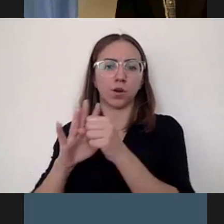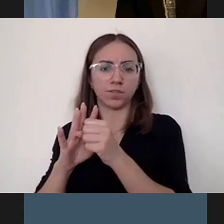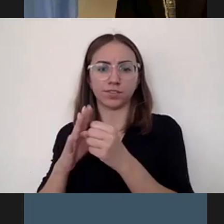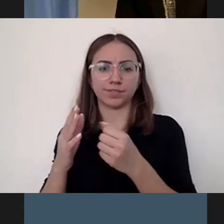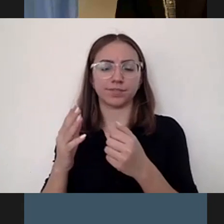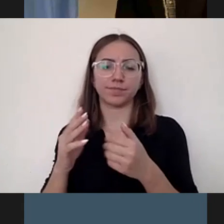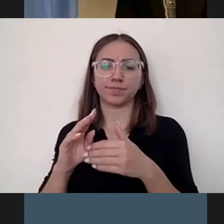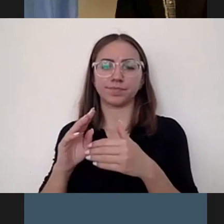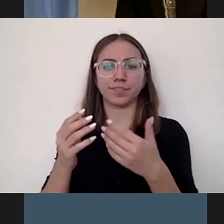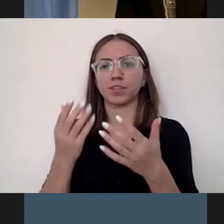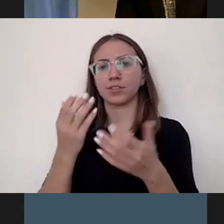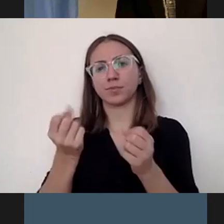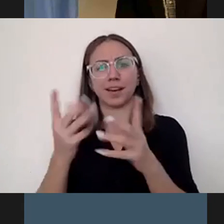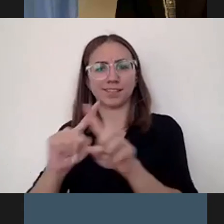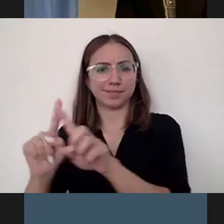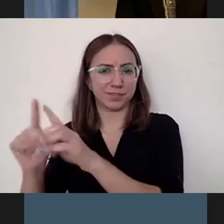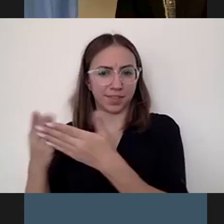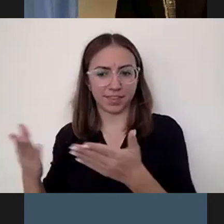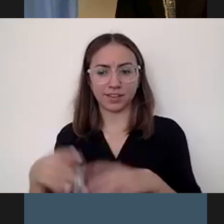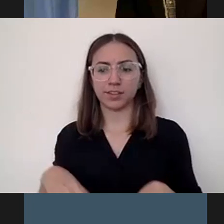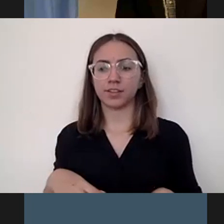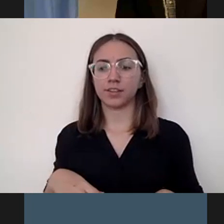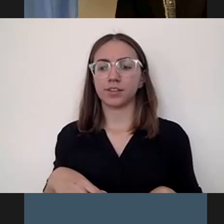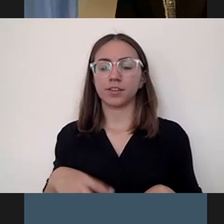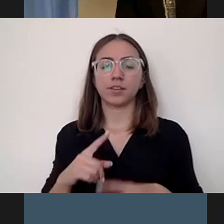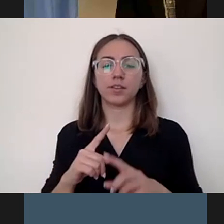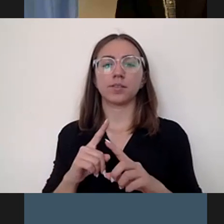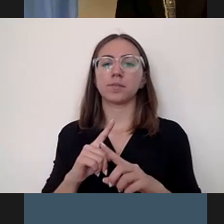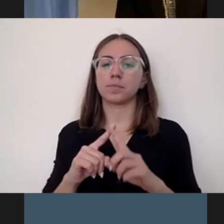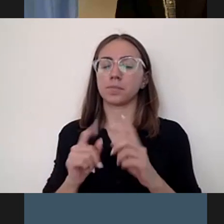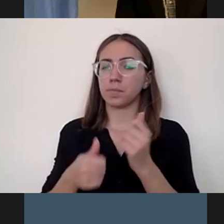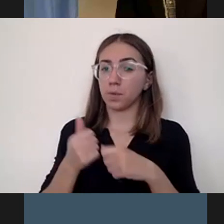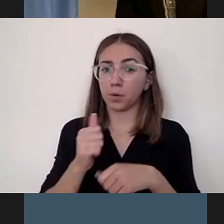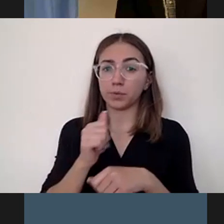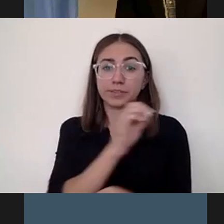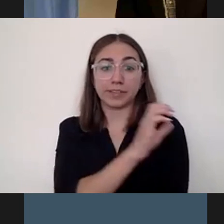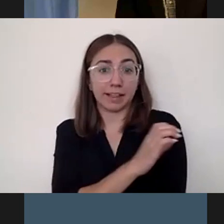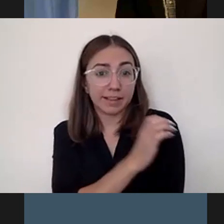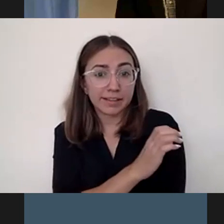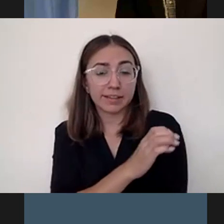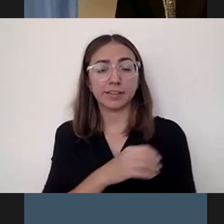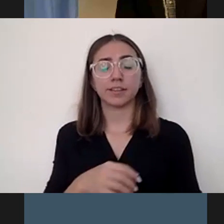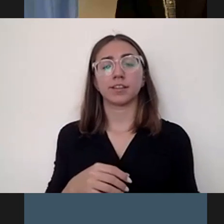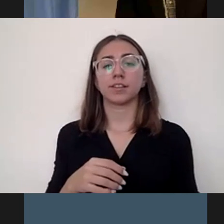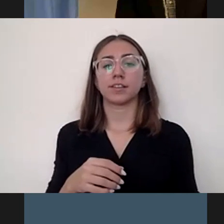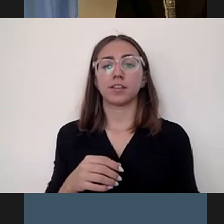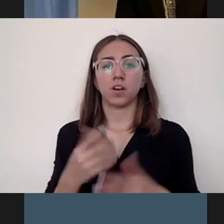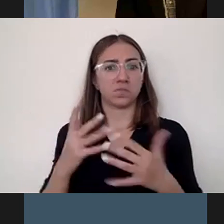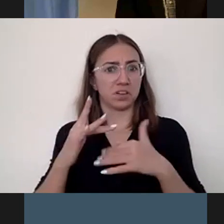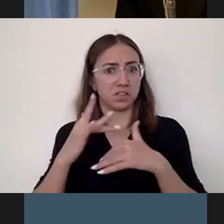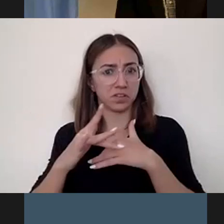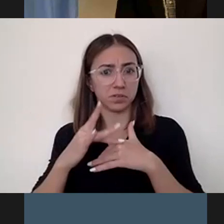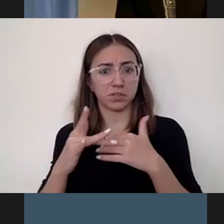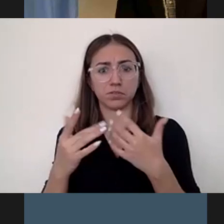were still being admitted. That's been relaxed. But most of the clinics throughout, you know, are back open. I know in our healthcare system,